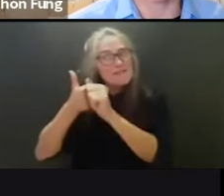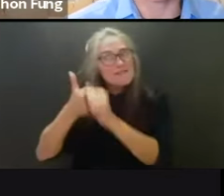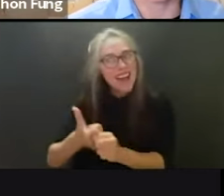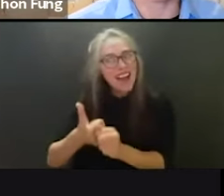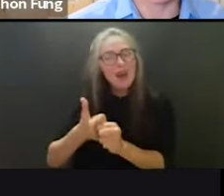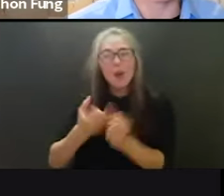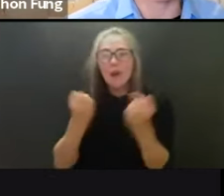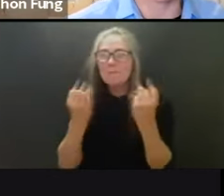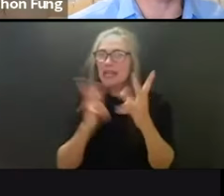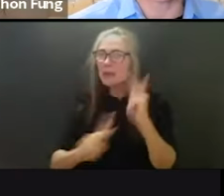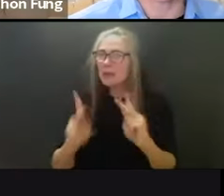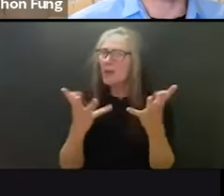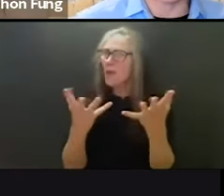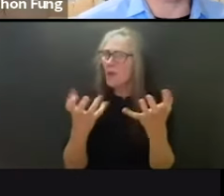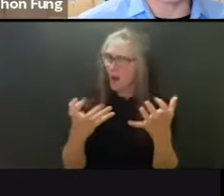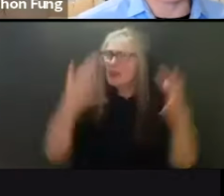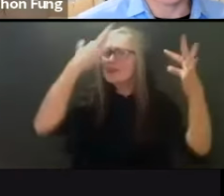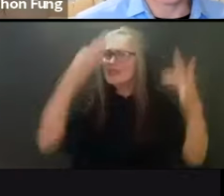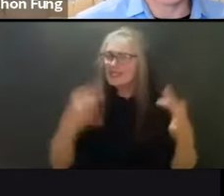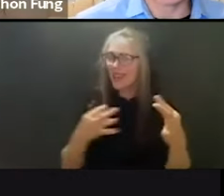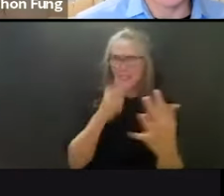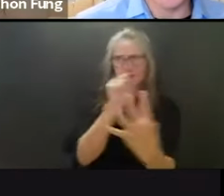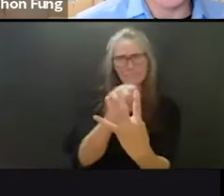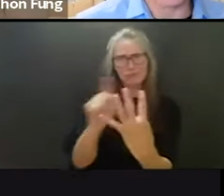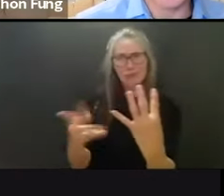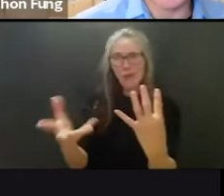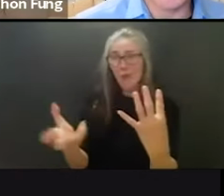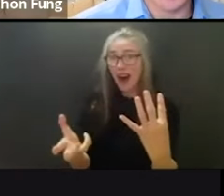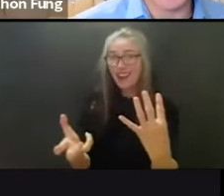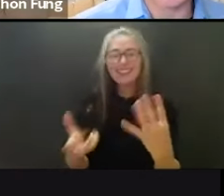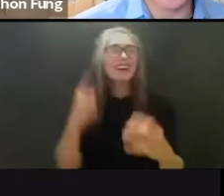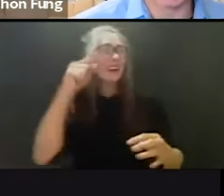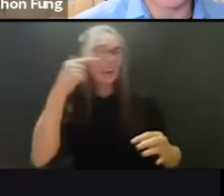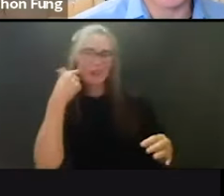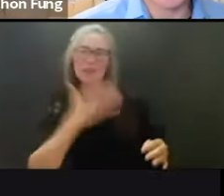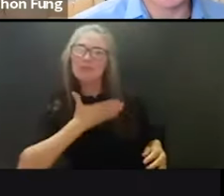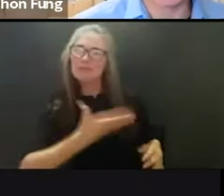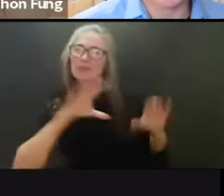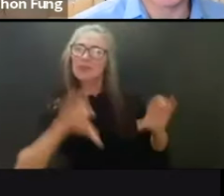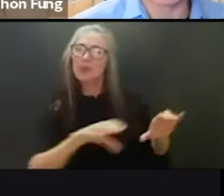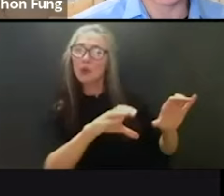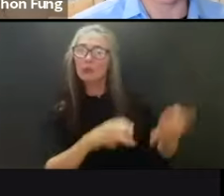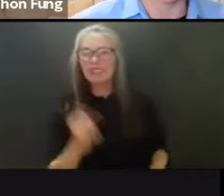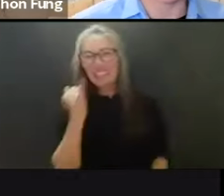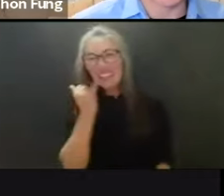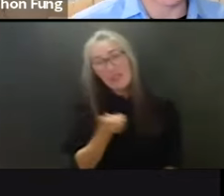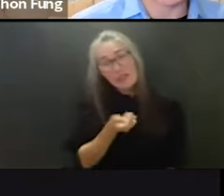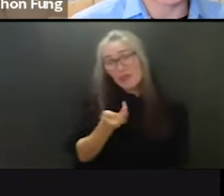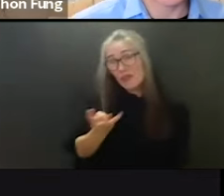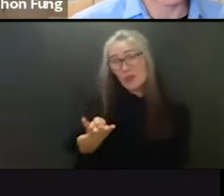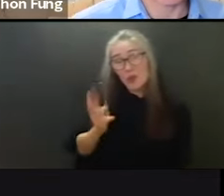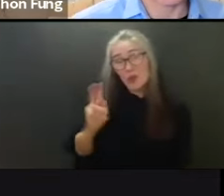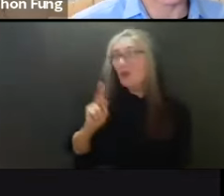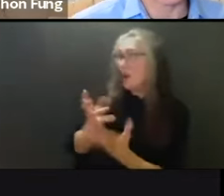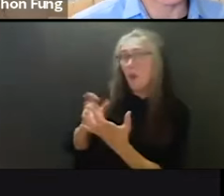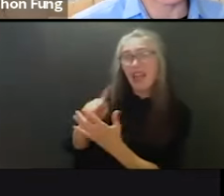government is depicted by this green line. And what that means is when a lot of citizens want something to happen, government's more likely to do that thing.